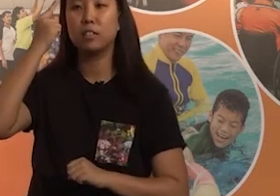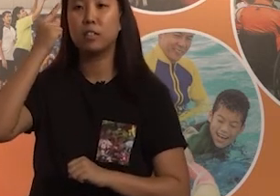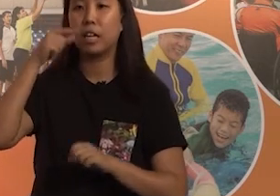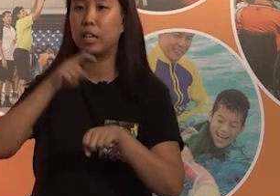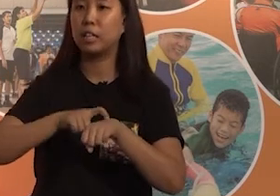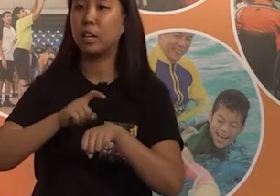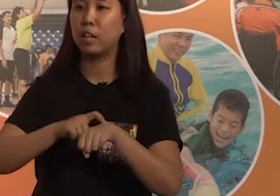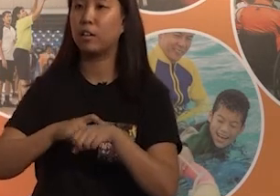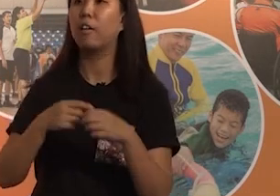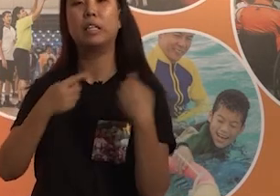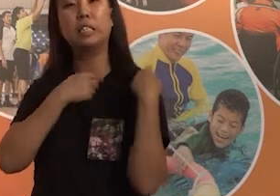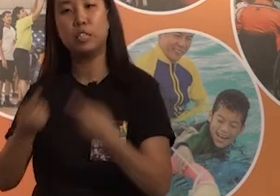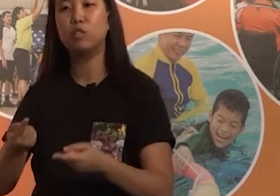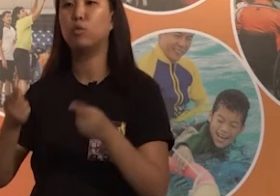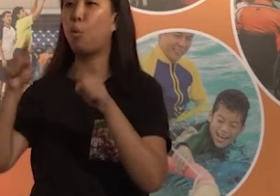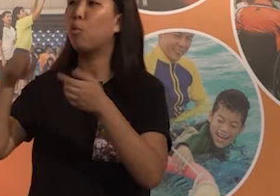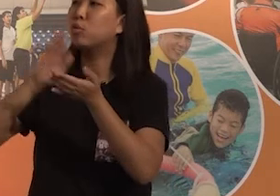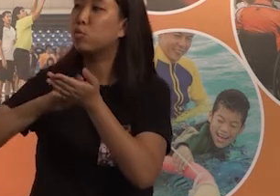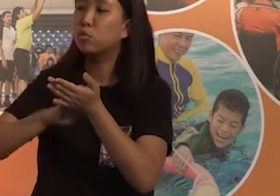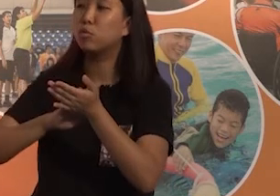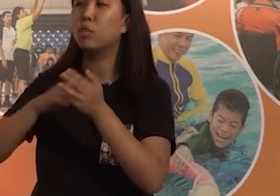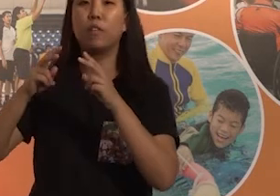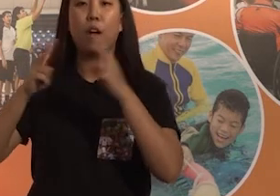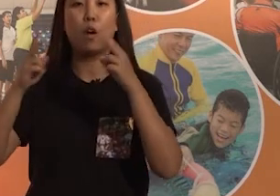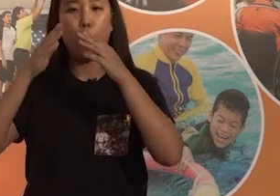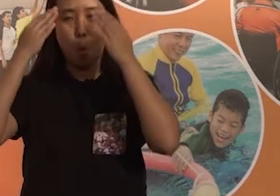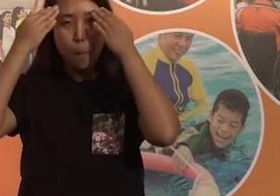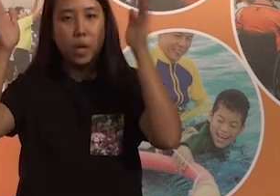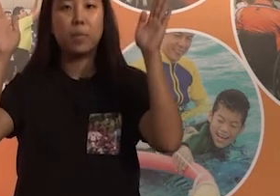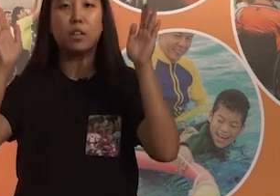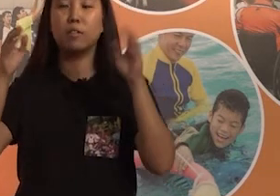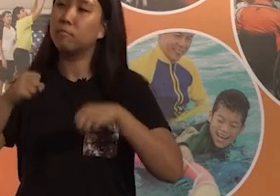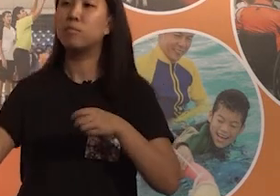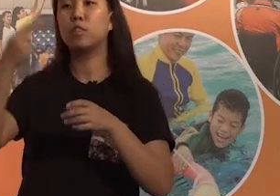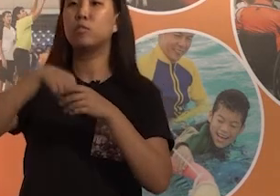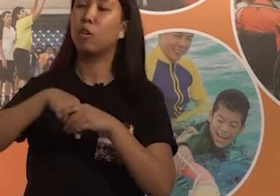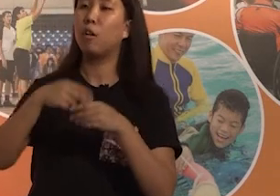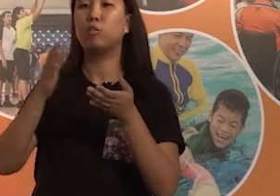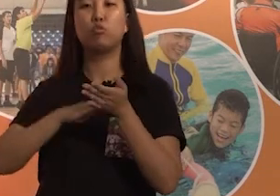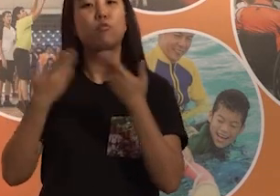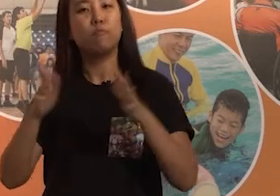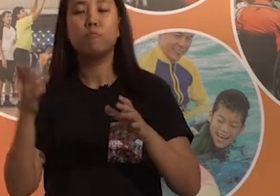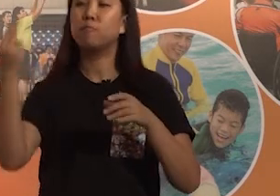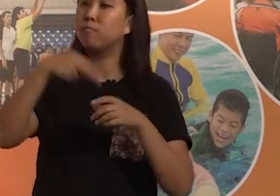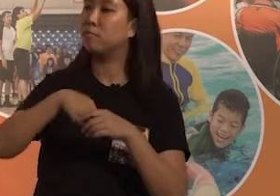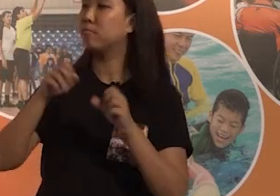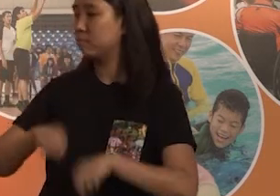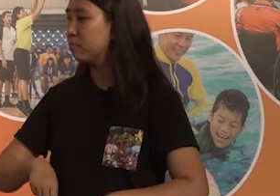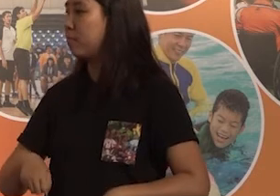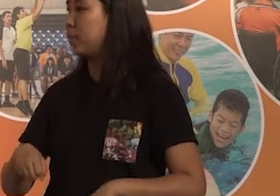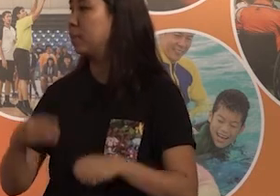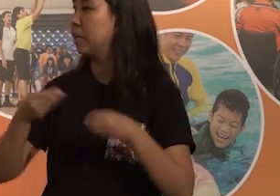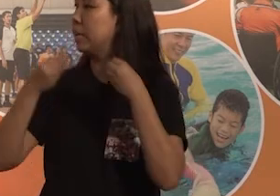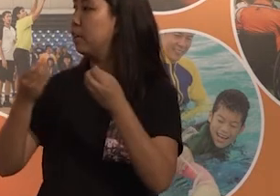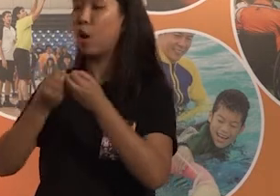that time I was still schooling. They are very open-minded in a sense that I can just join after that and all that. So they actually provide us a